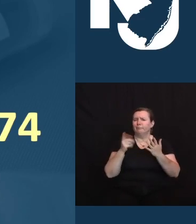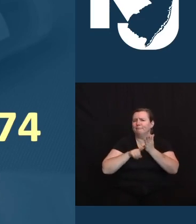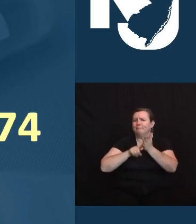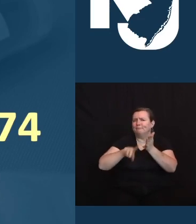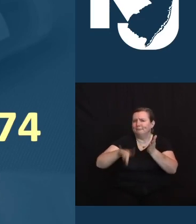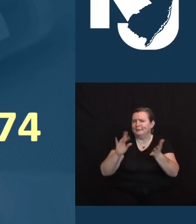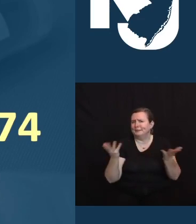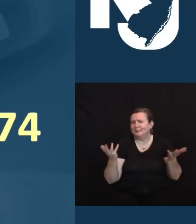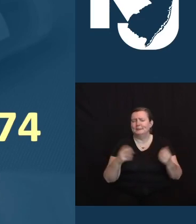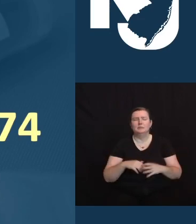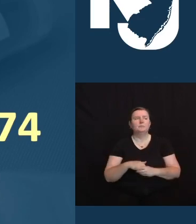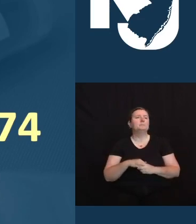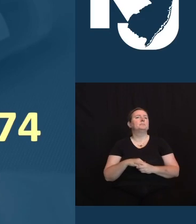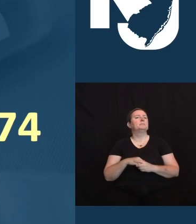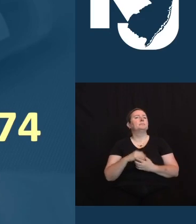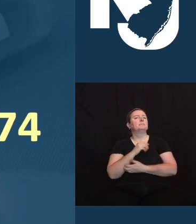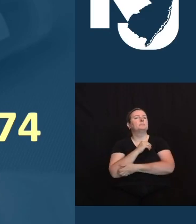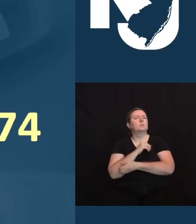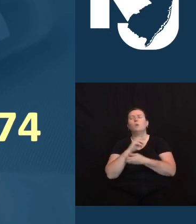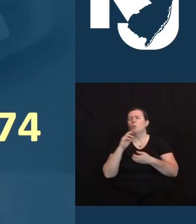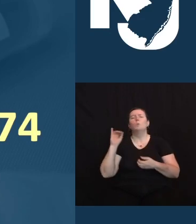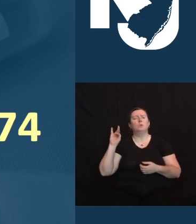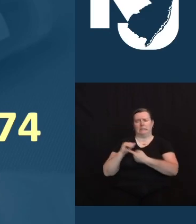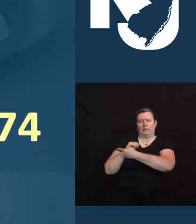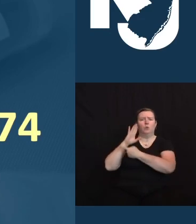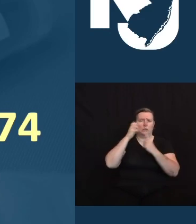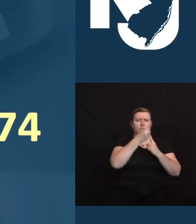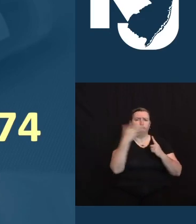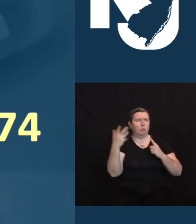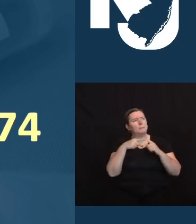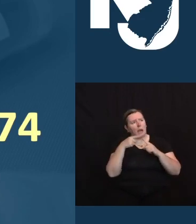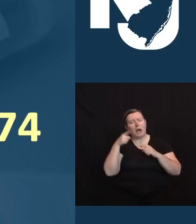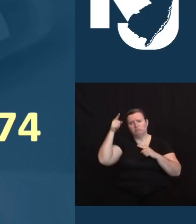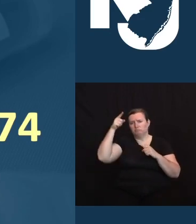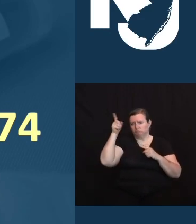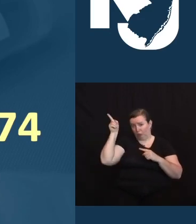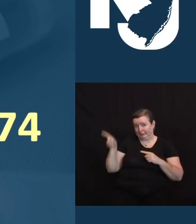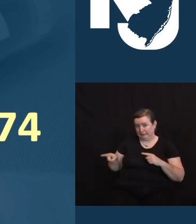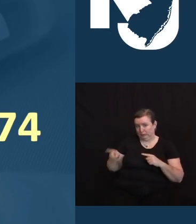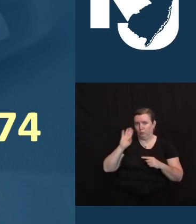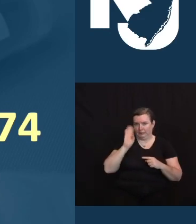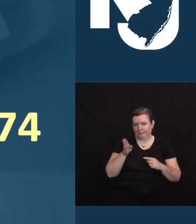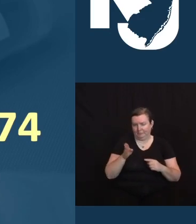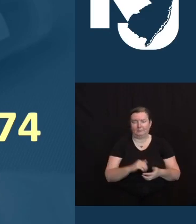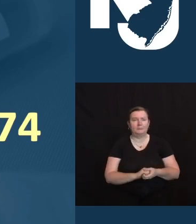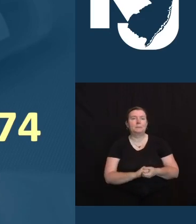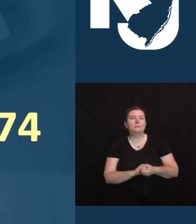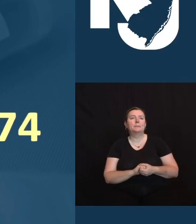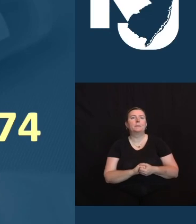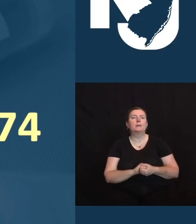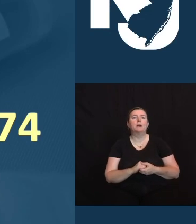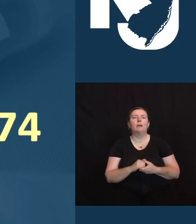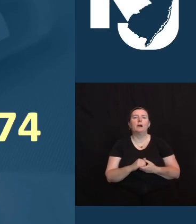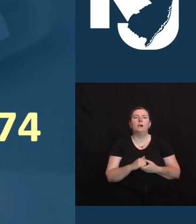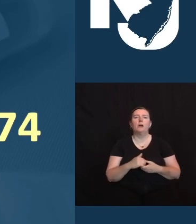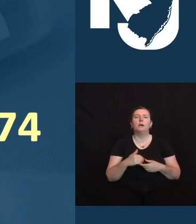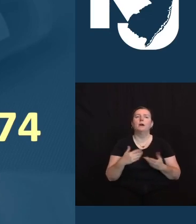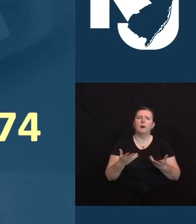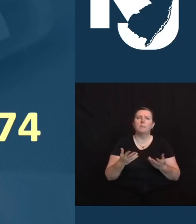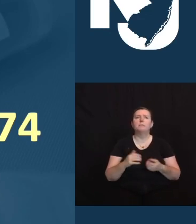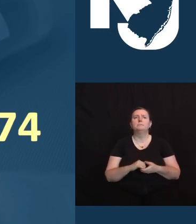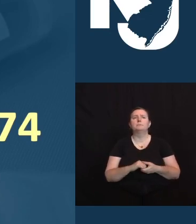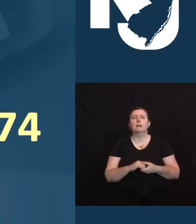1,974. And Judy will give more color, as we have begun to over the past week or so, on the deaths that we report in a given